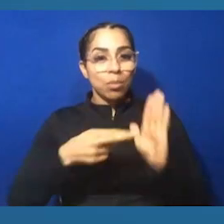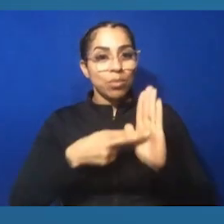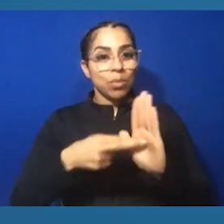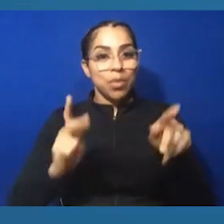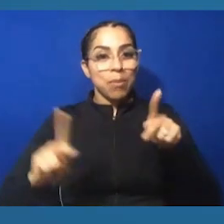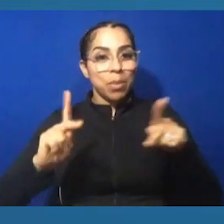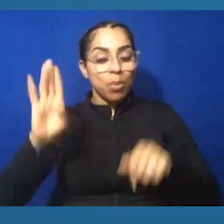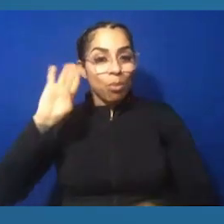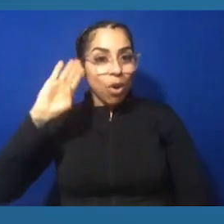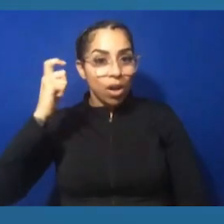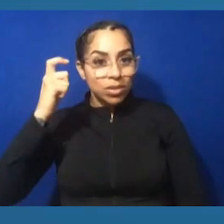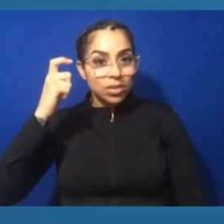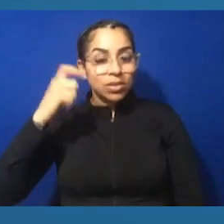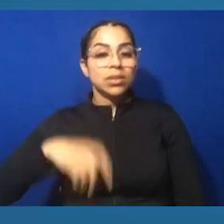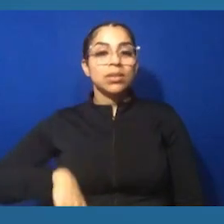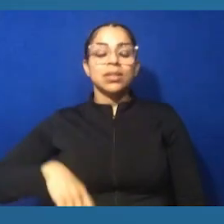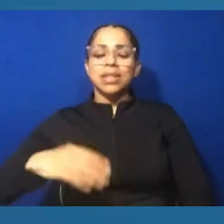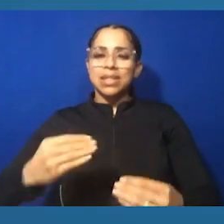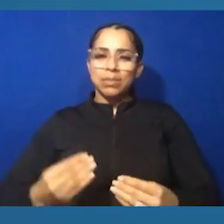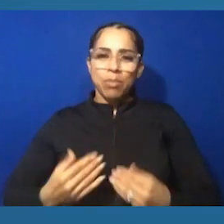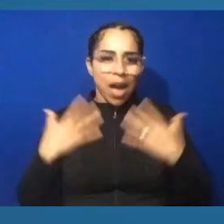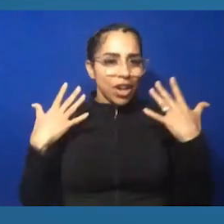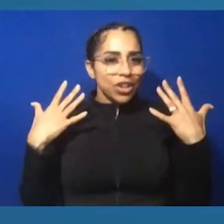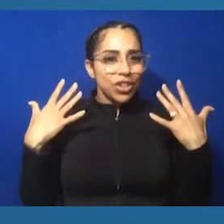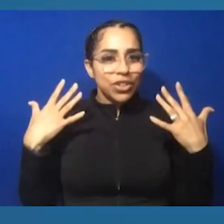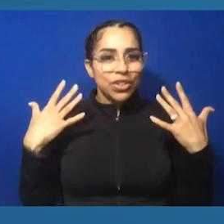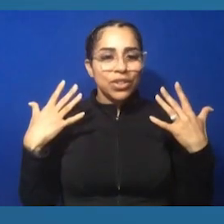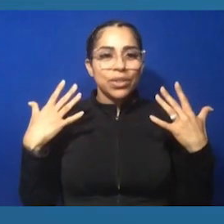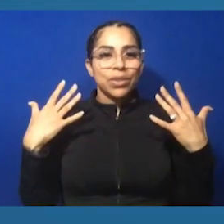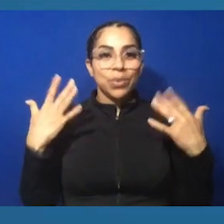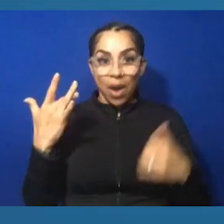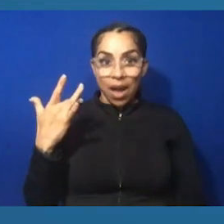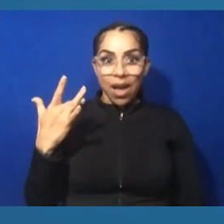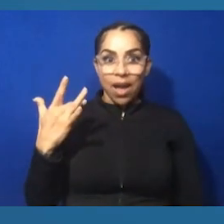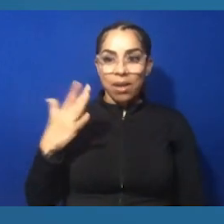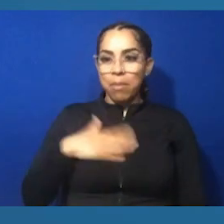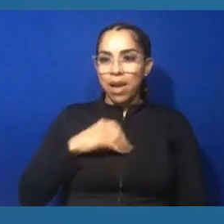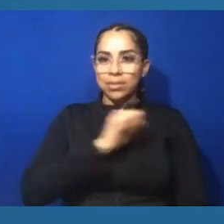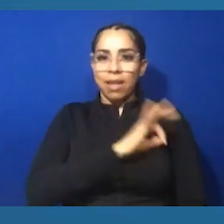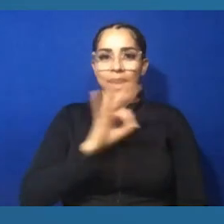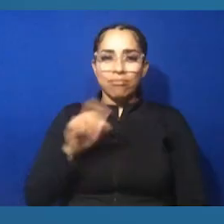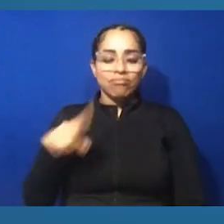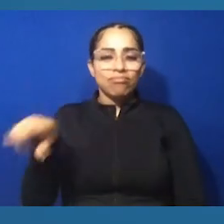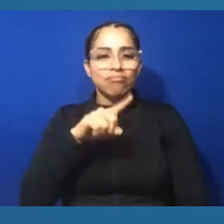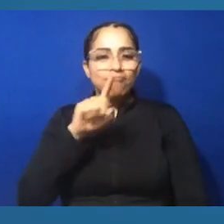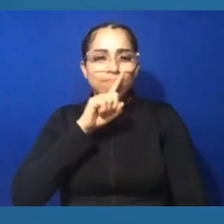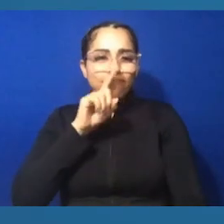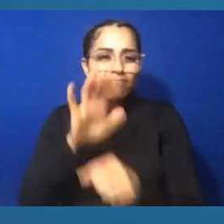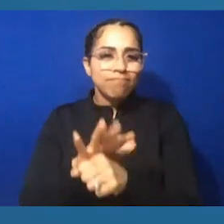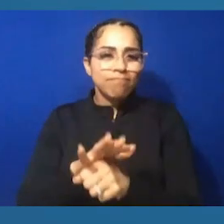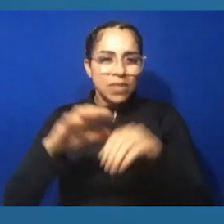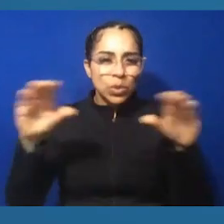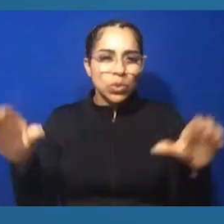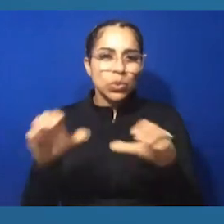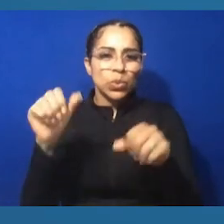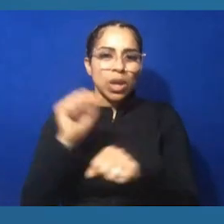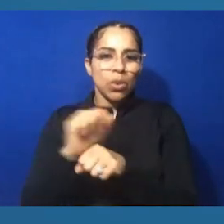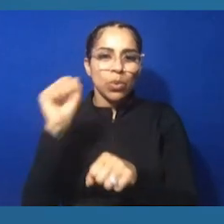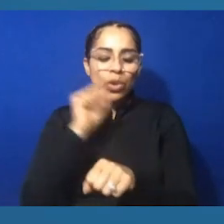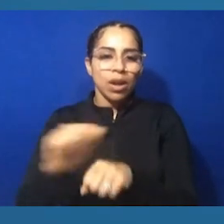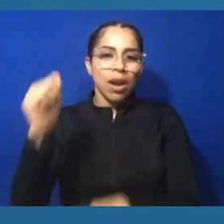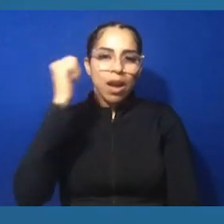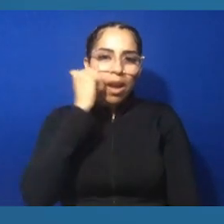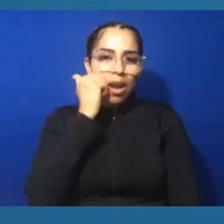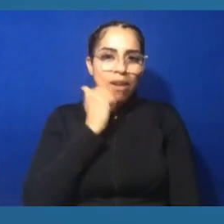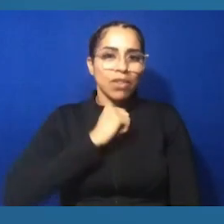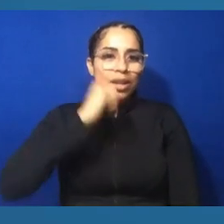Bronx, inspired by my dedicated staff who do this work each and every day. And it's hard, but